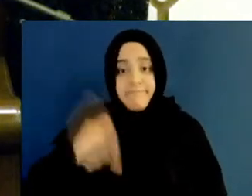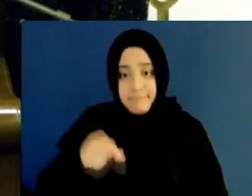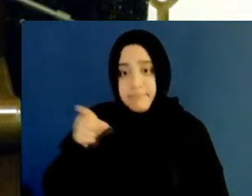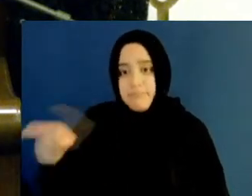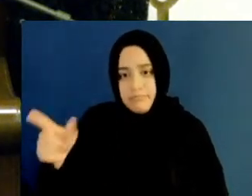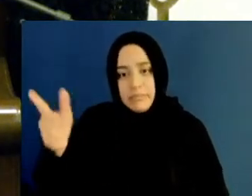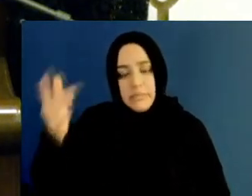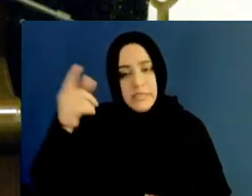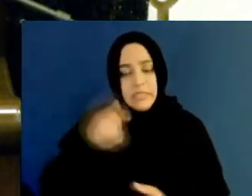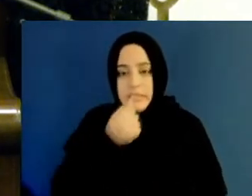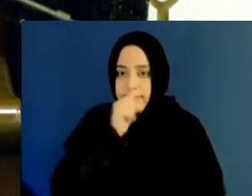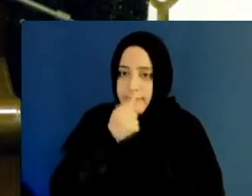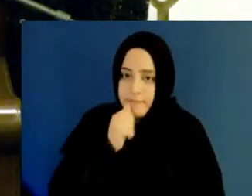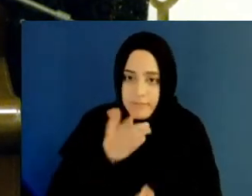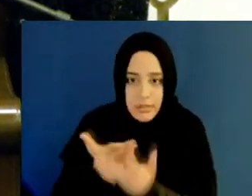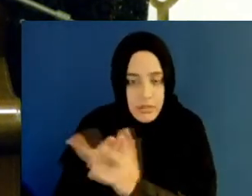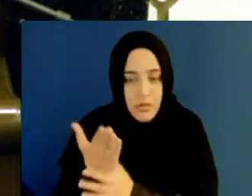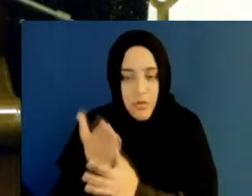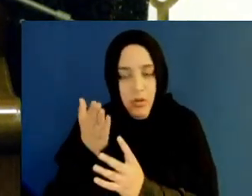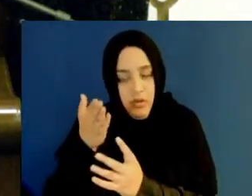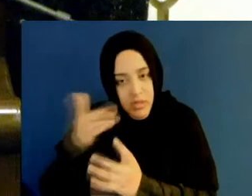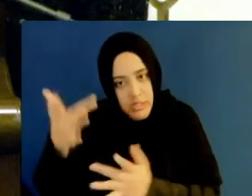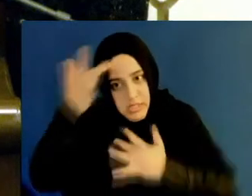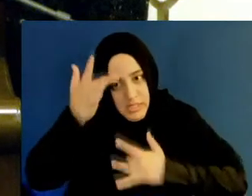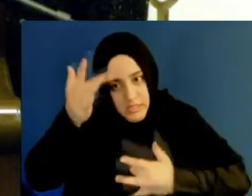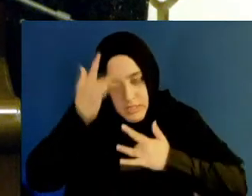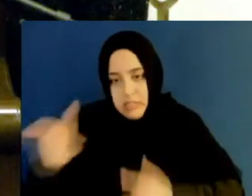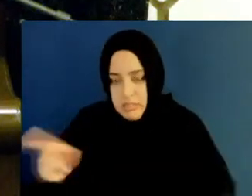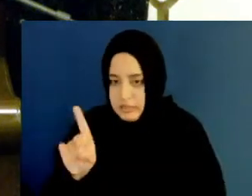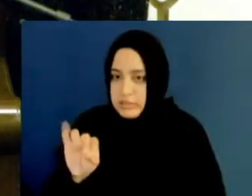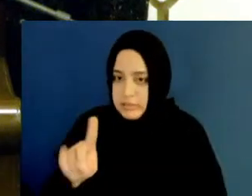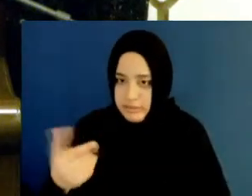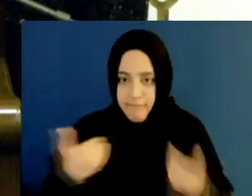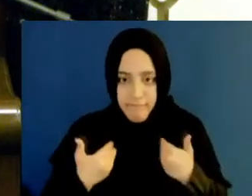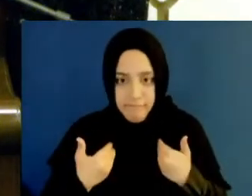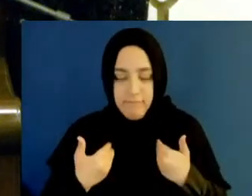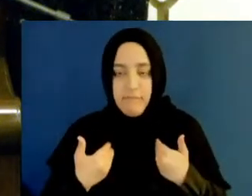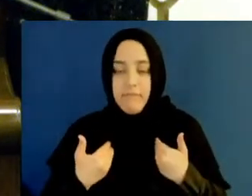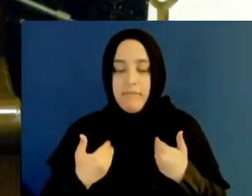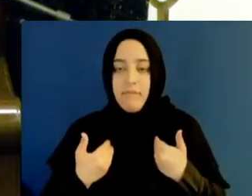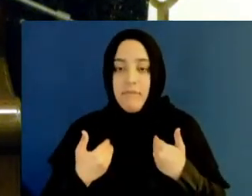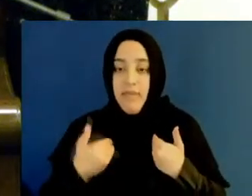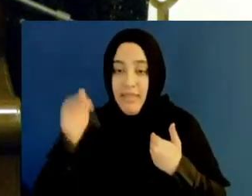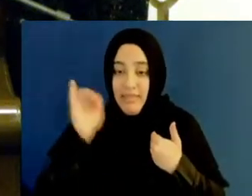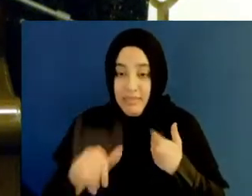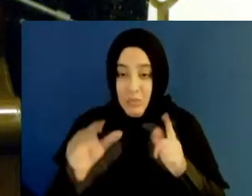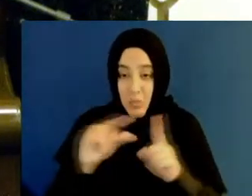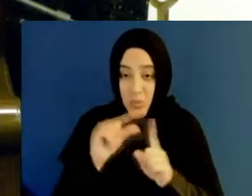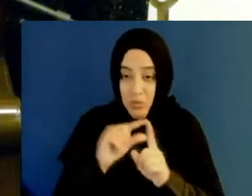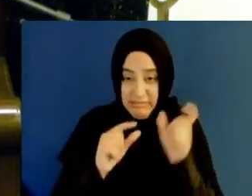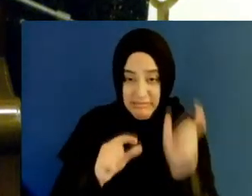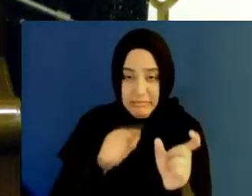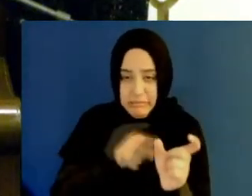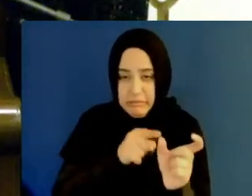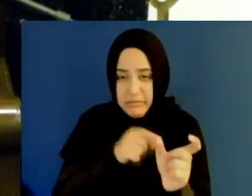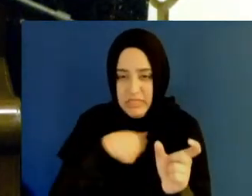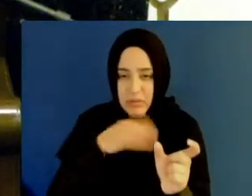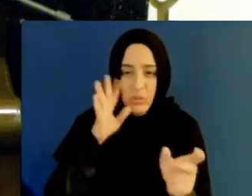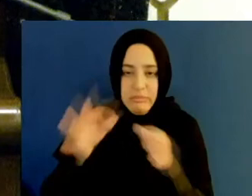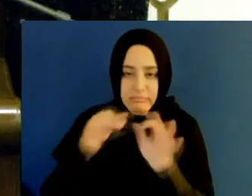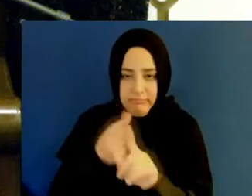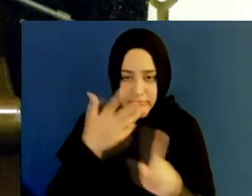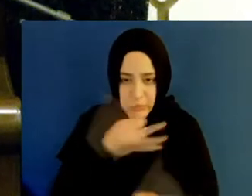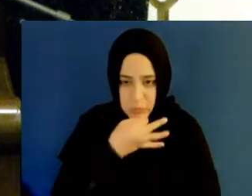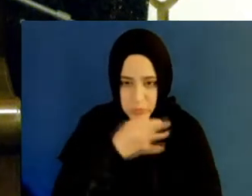Waqad irtutha. I will come to the meaning of this word in Arabic language in just a moment. He goes on to say,